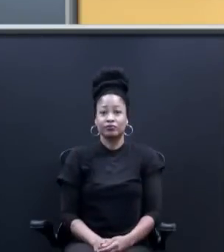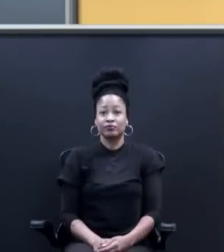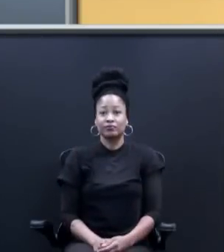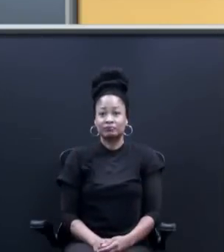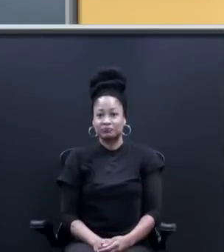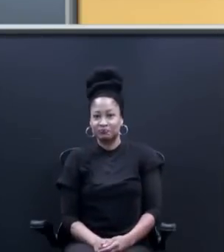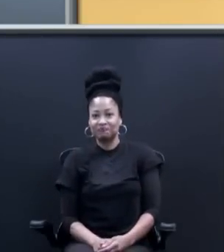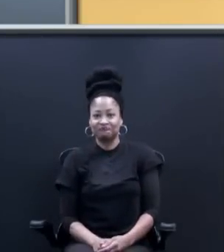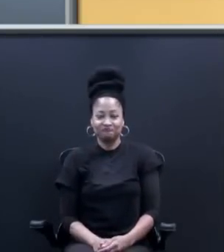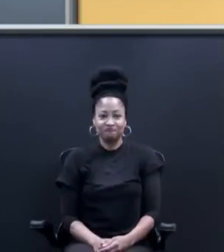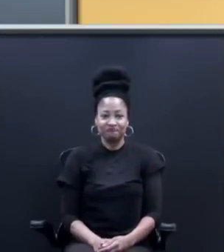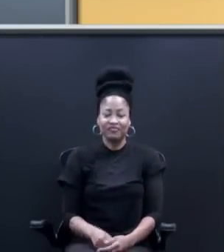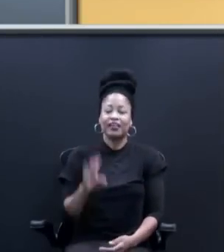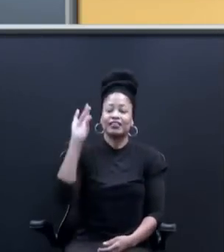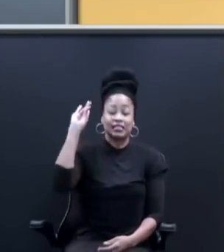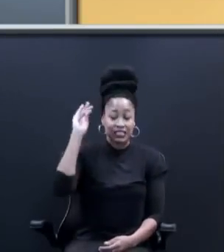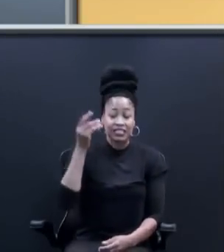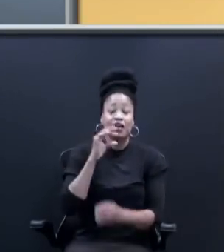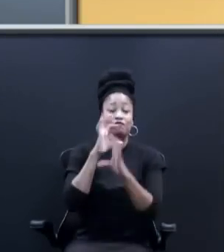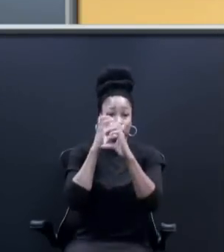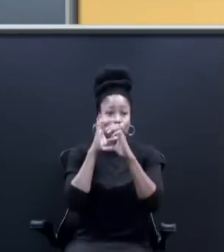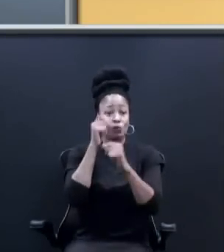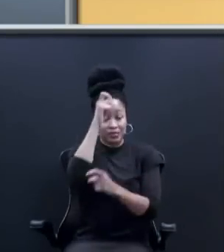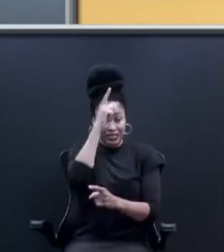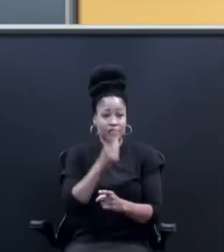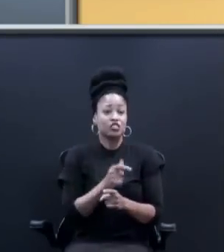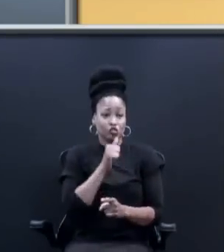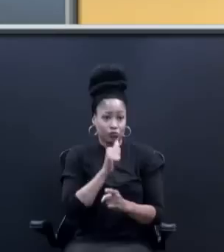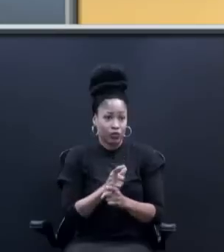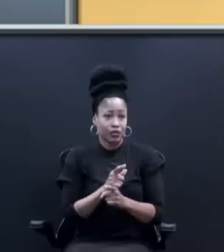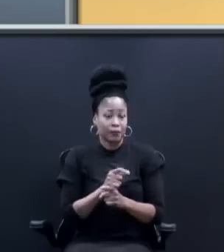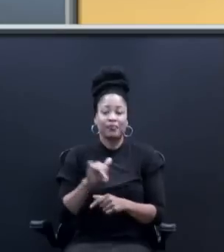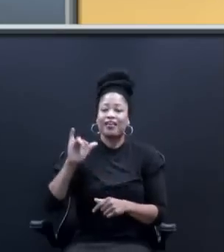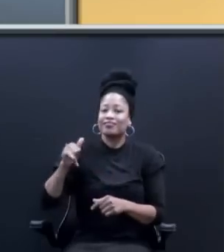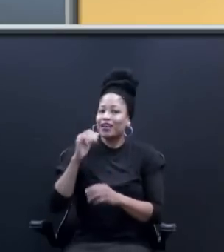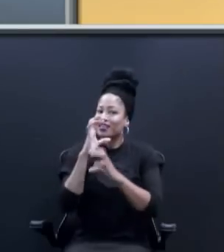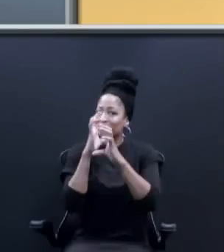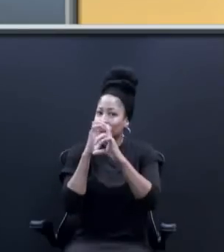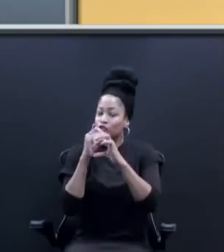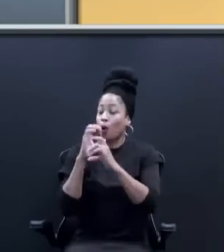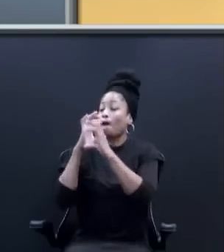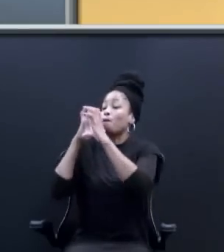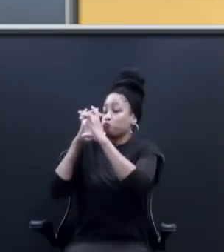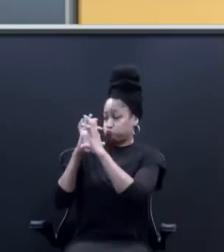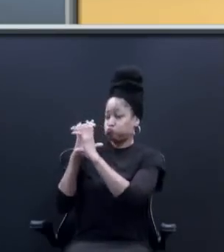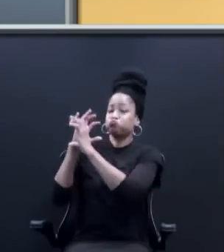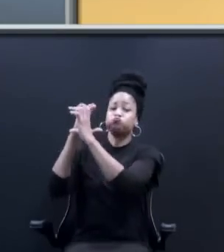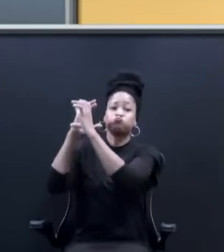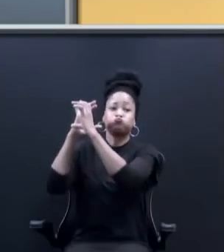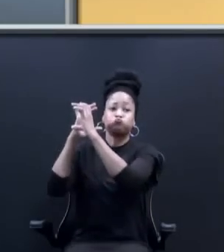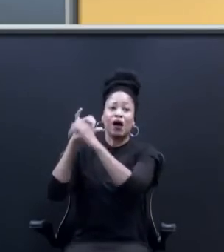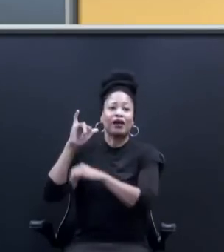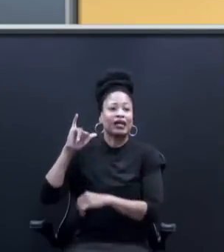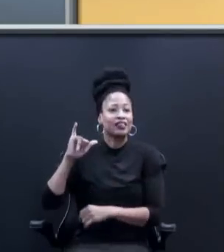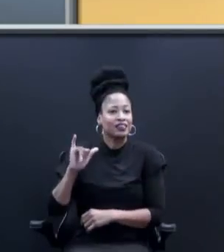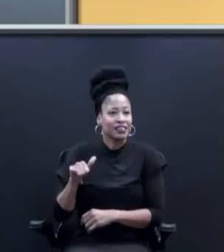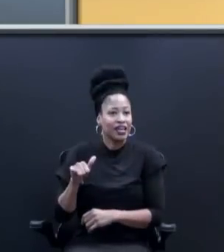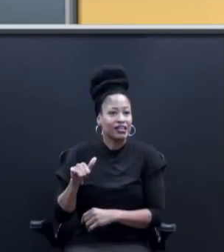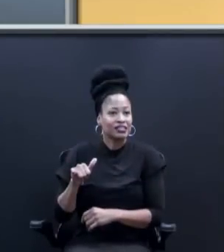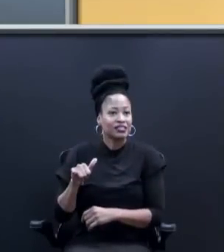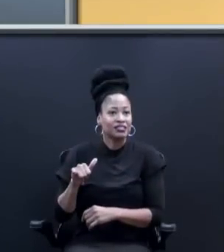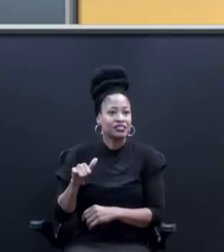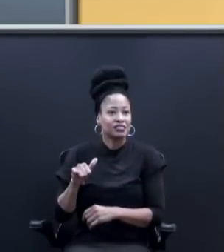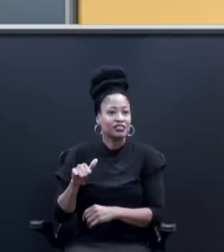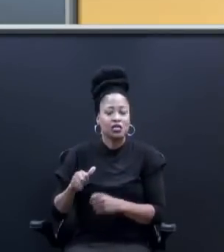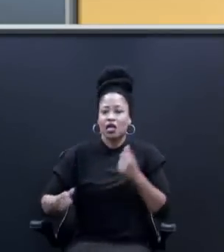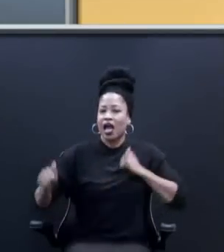The seventh trumpet, sisters and brothers. When that seventh trumpet blow, that calls to action